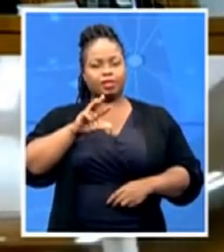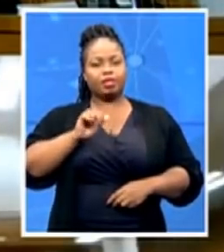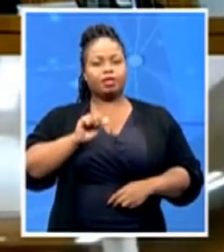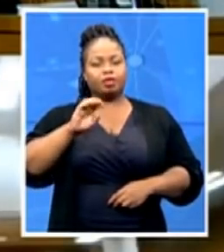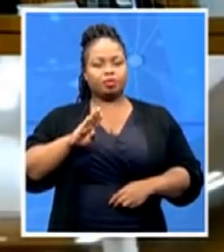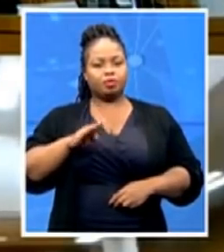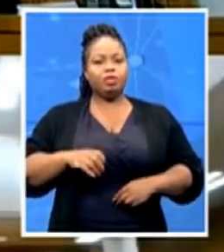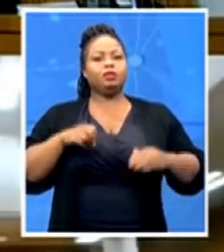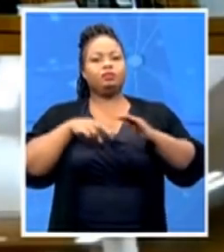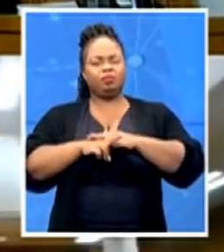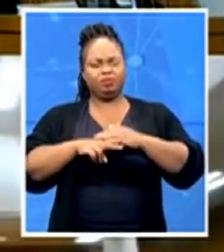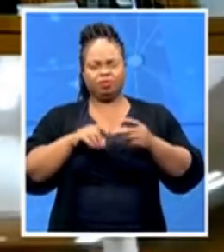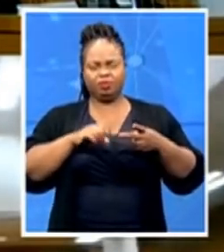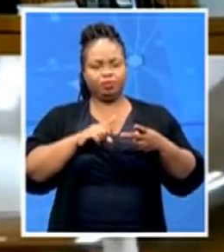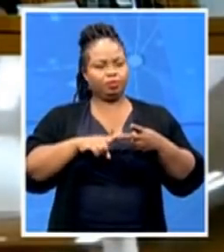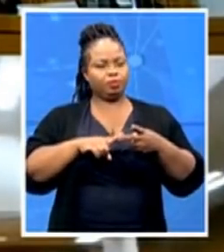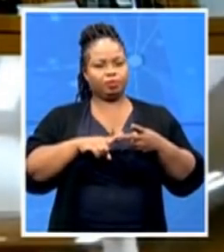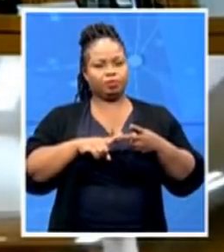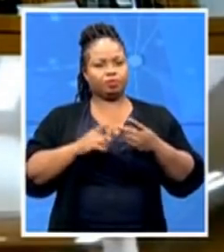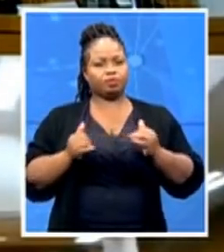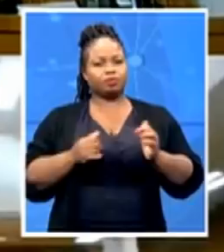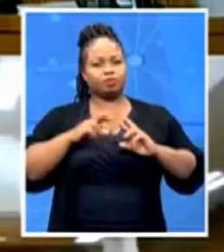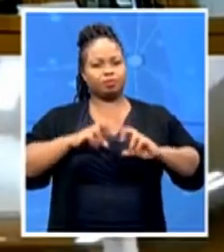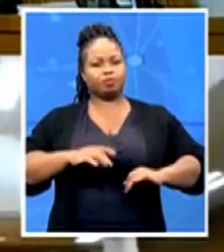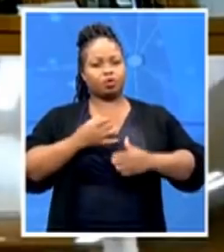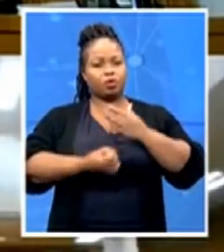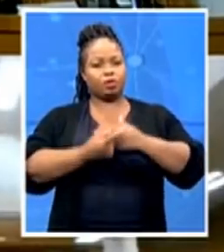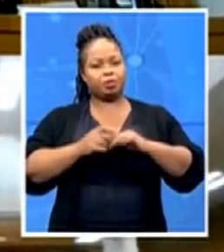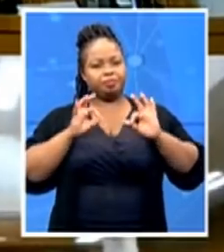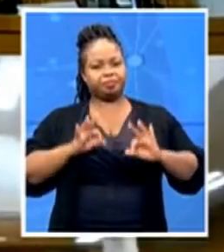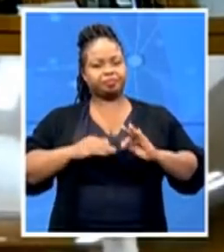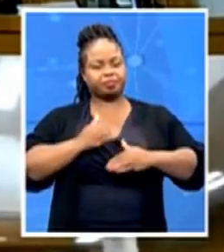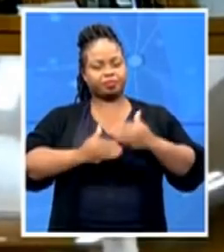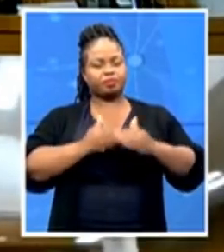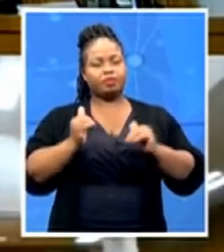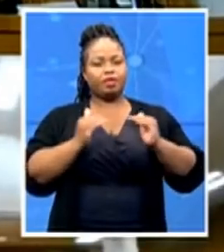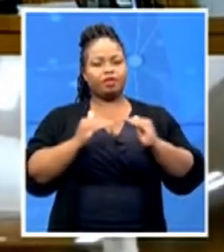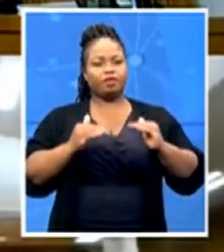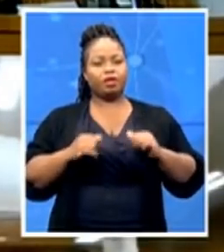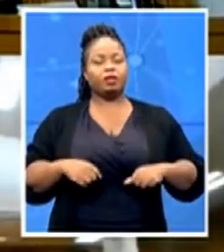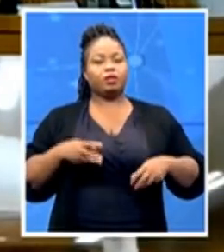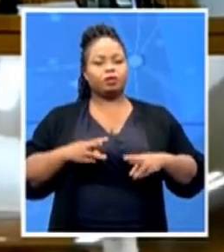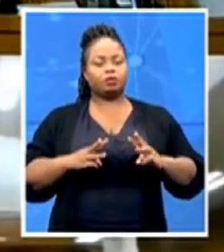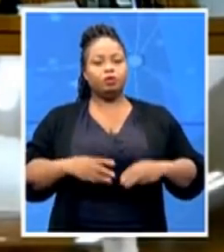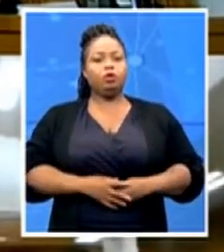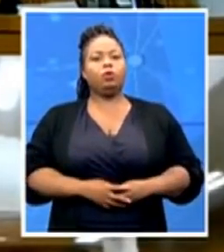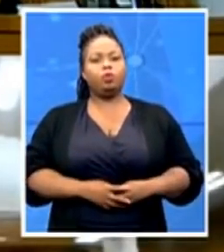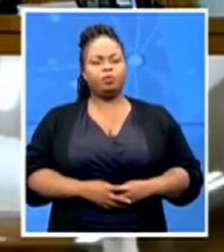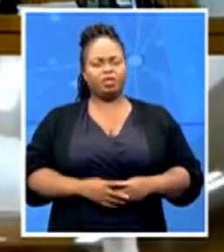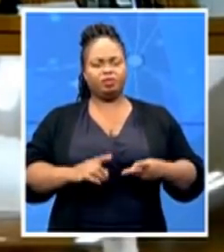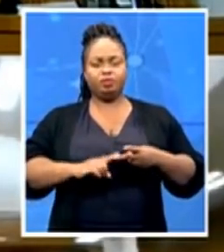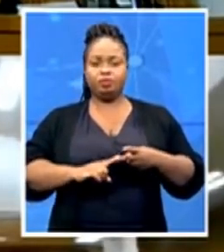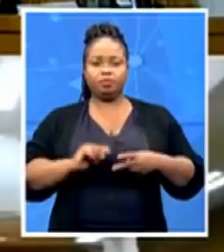conducted in a reasonable and procedurally fair manner and must afford the officeholder the right to be heard in his or her